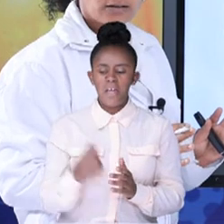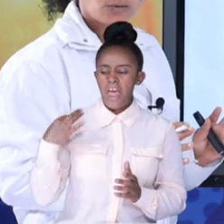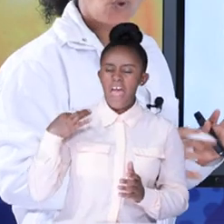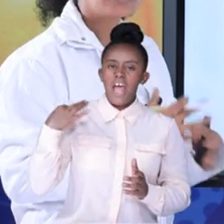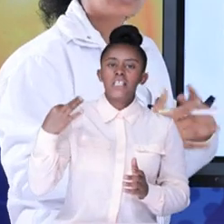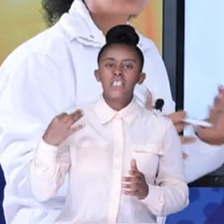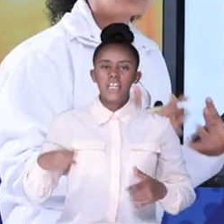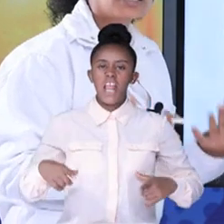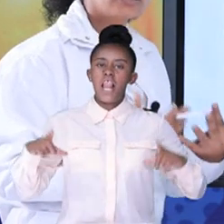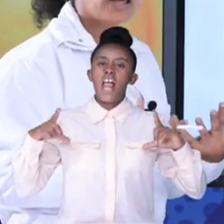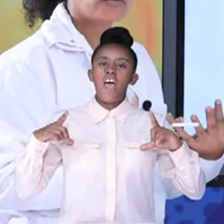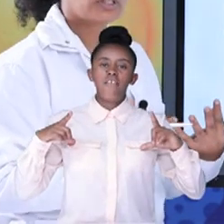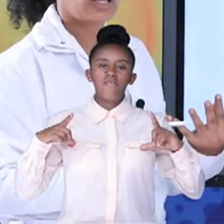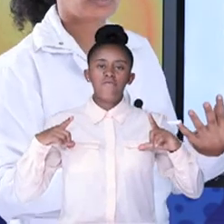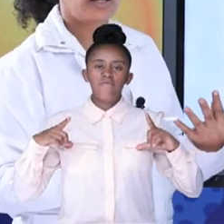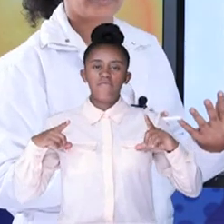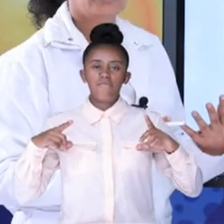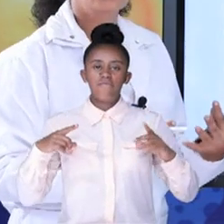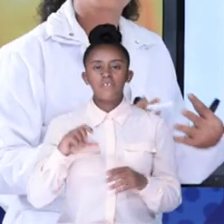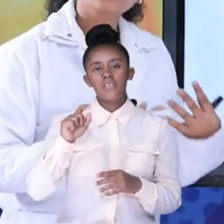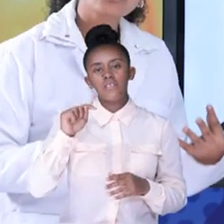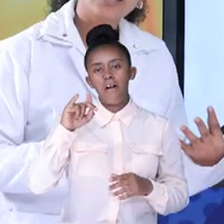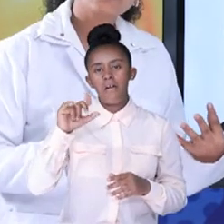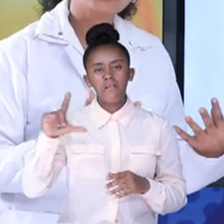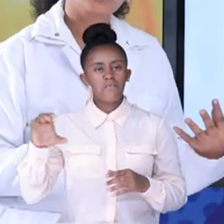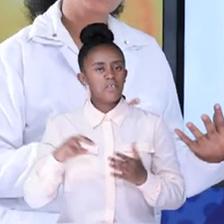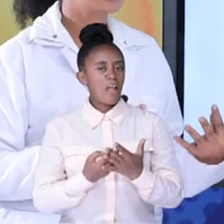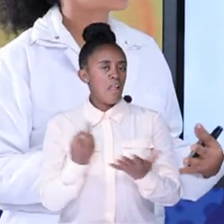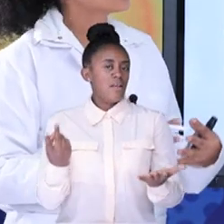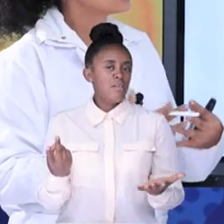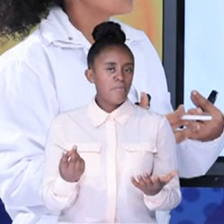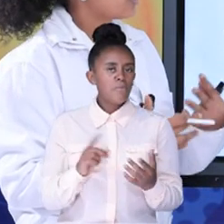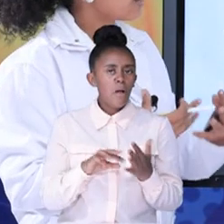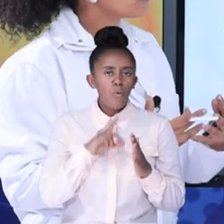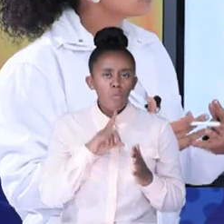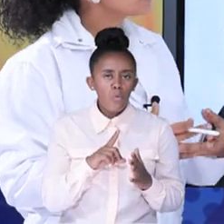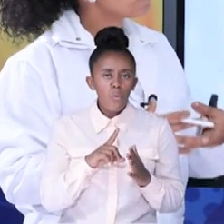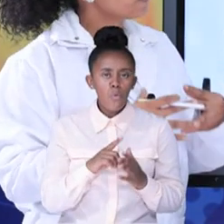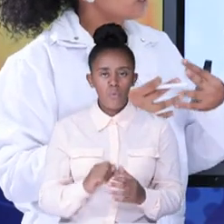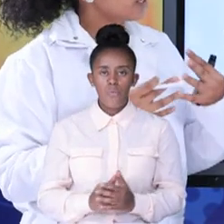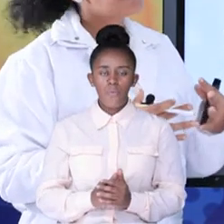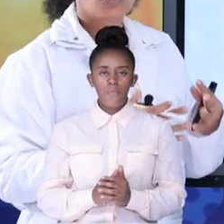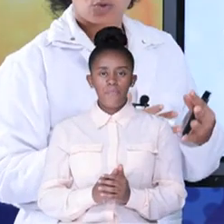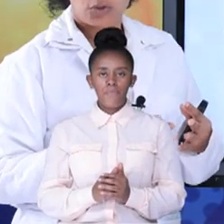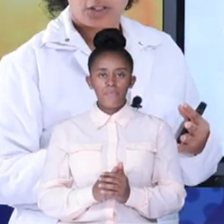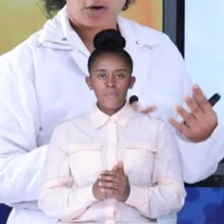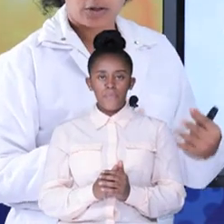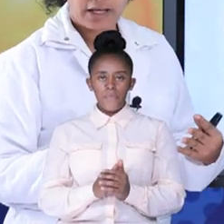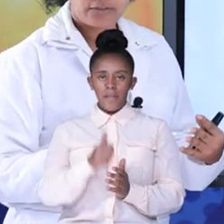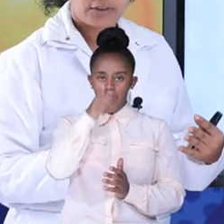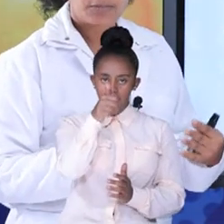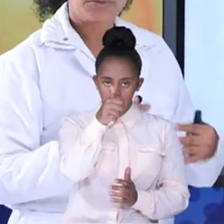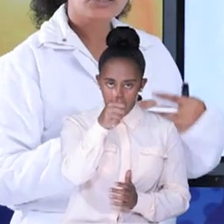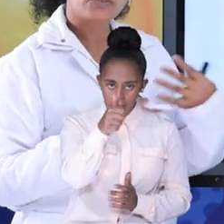lifestyle. What are these healthy lifestyles are? Healthy lifestyle means having ABC rules in